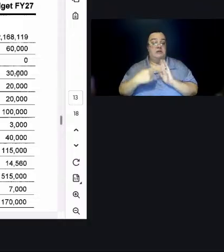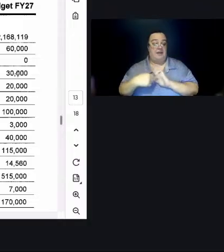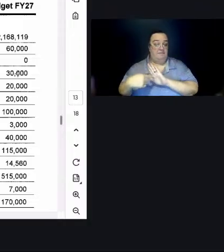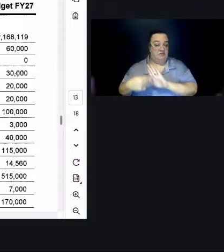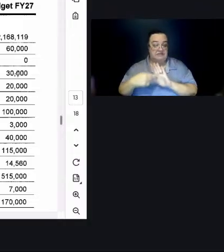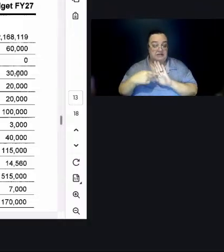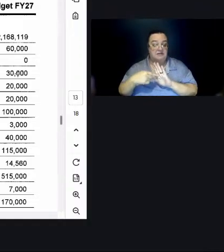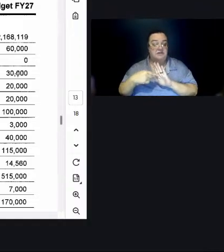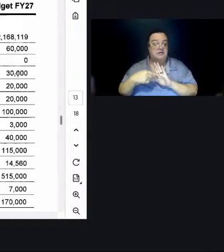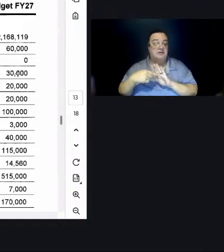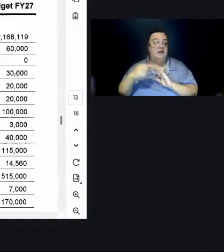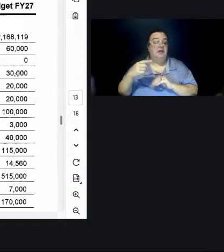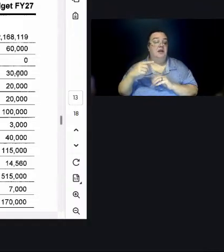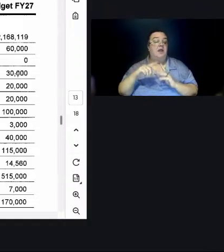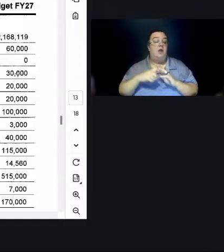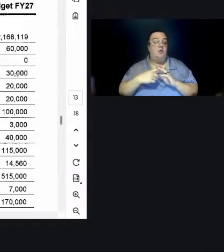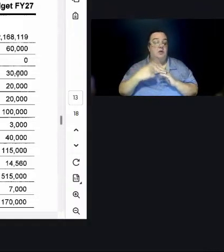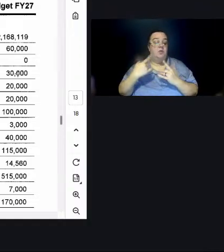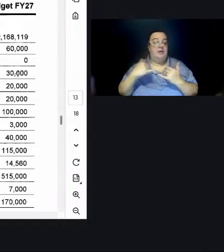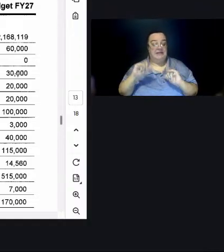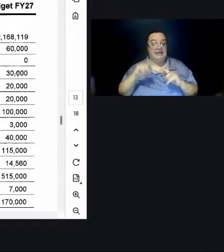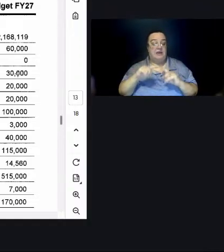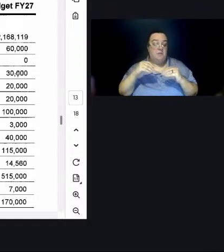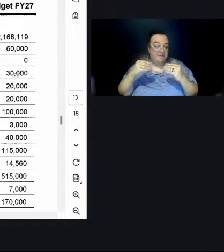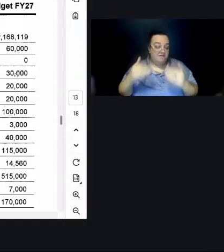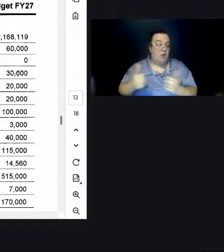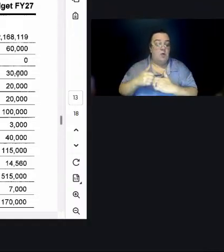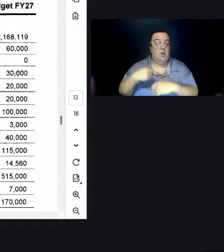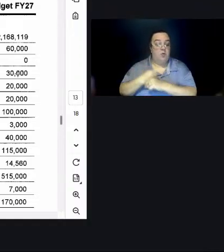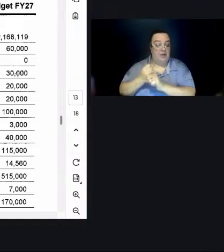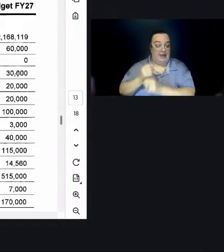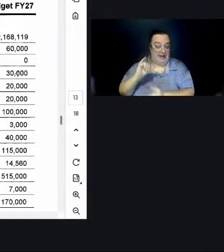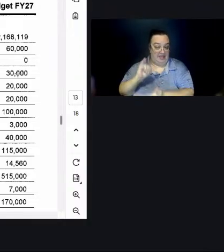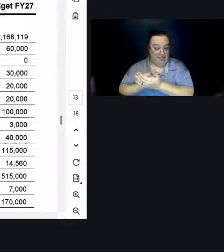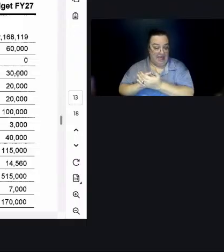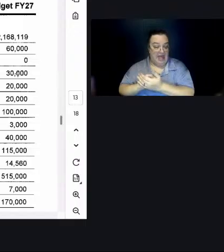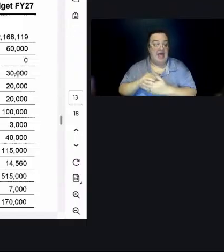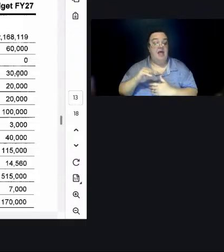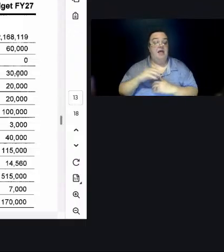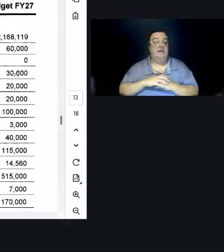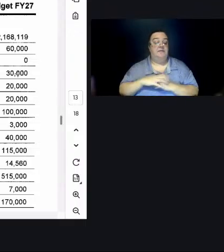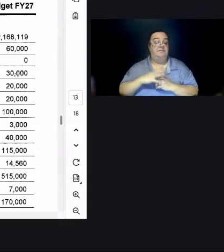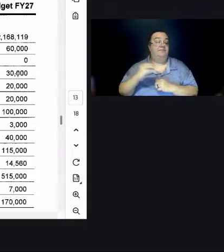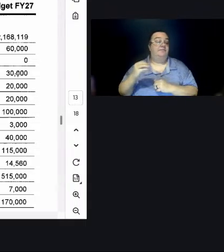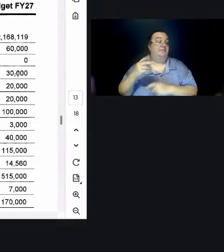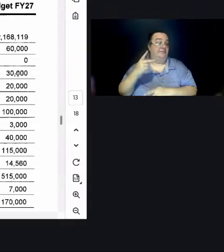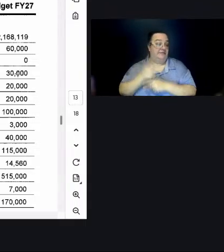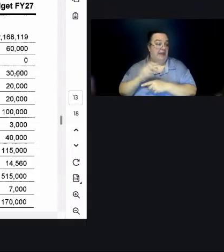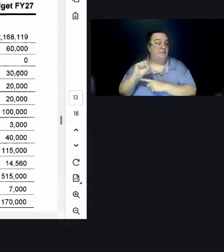want to move forward with creating that detective bureau. We kept the sergeant's position in there, and we've